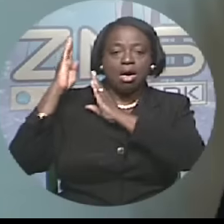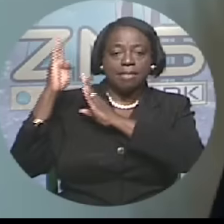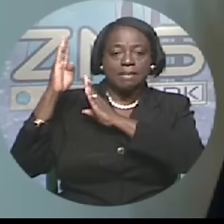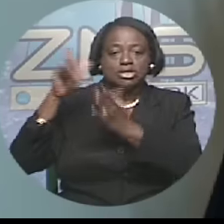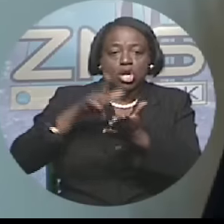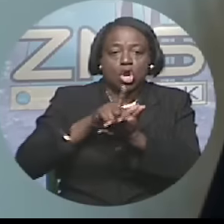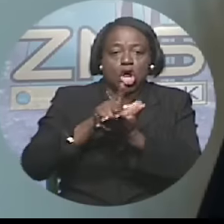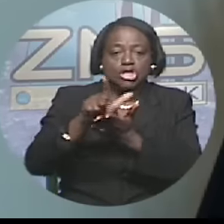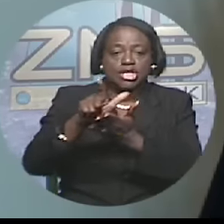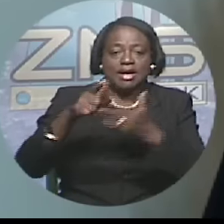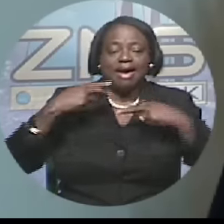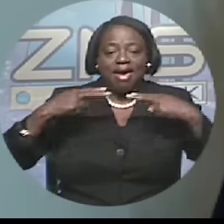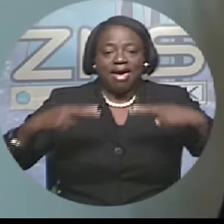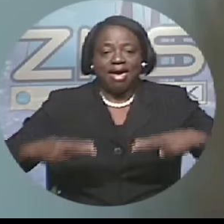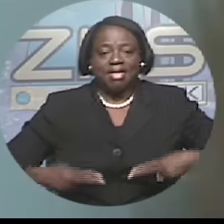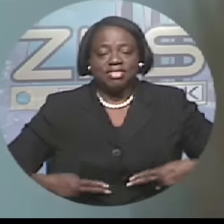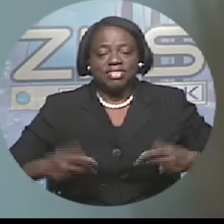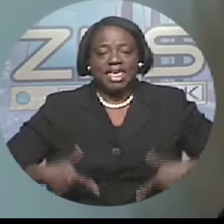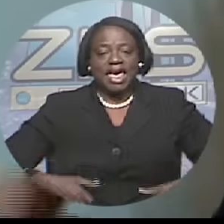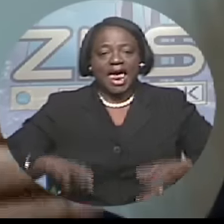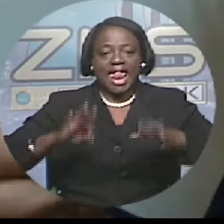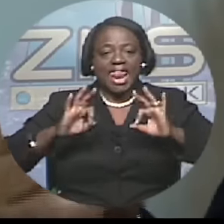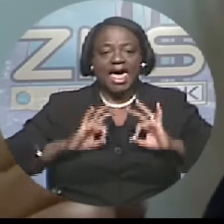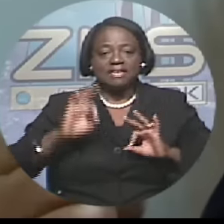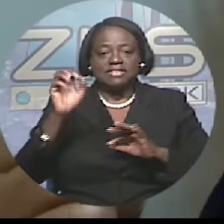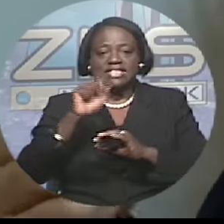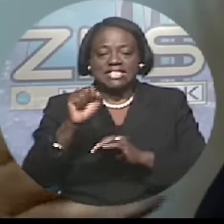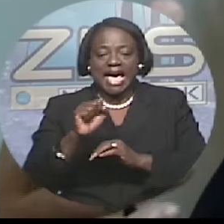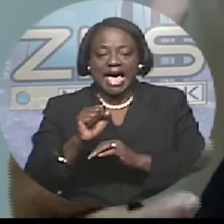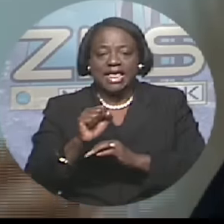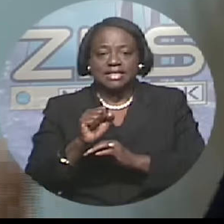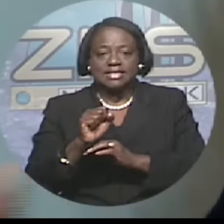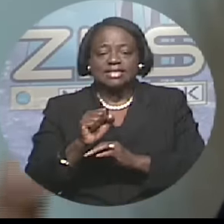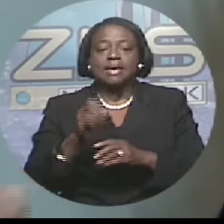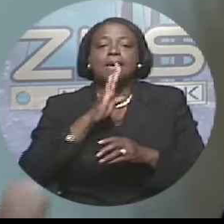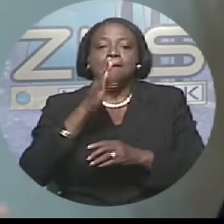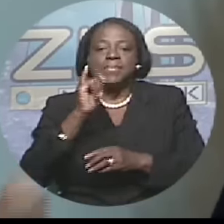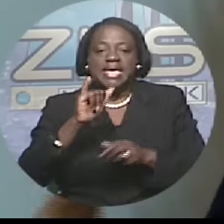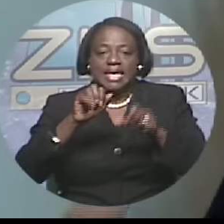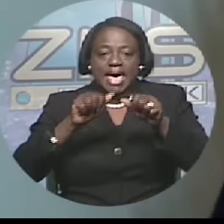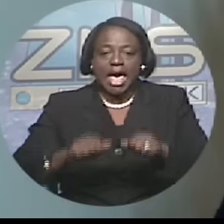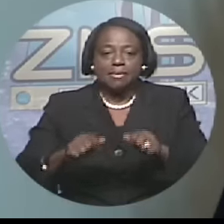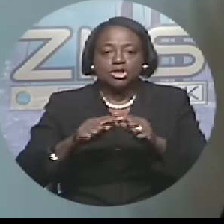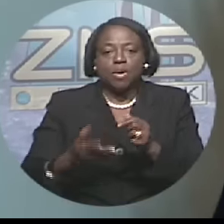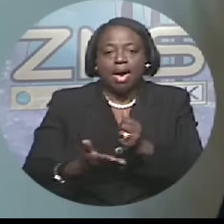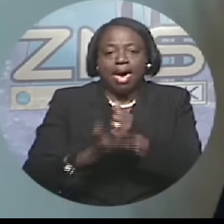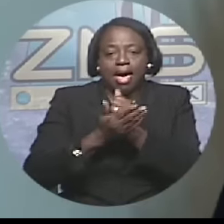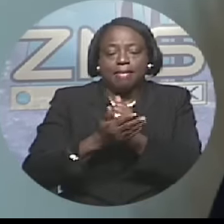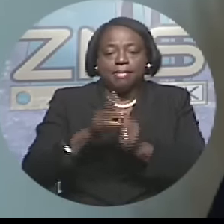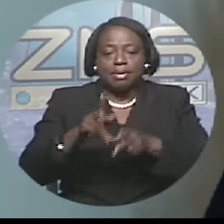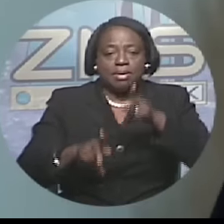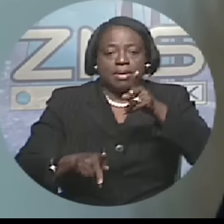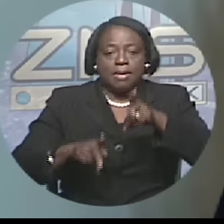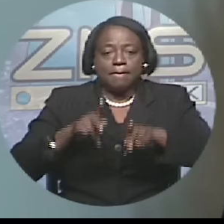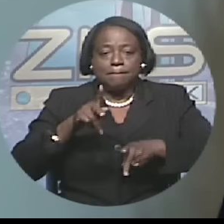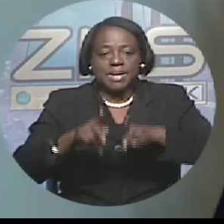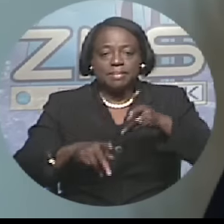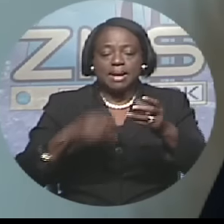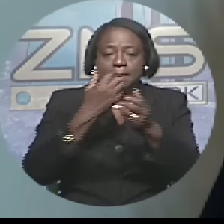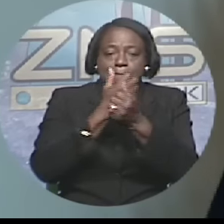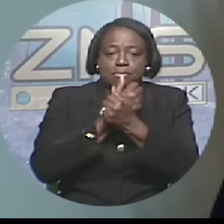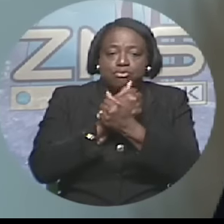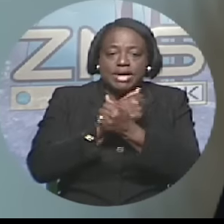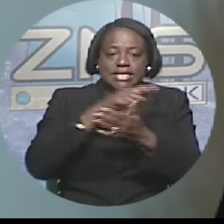healthy lifestyles, being able to have people embrace this because it's all a part